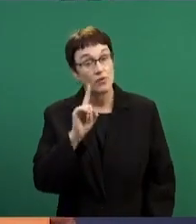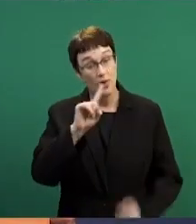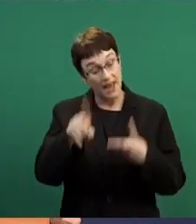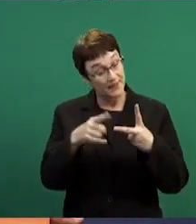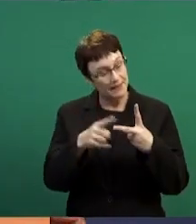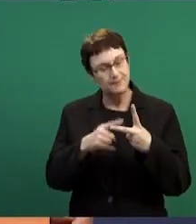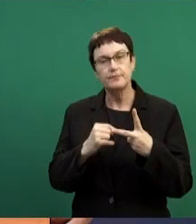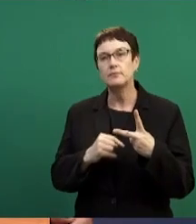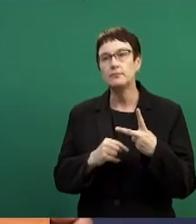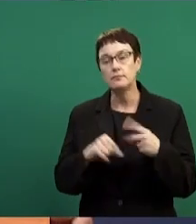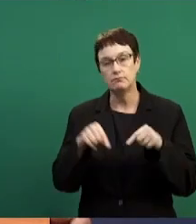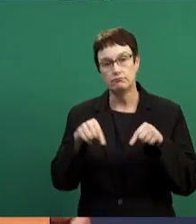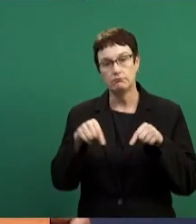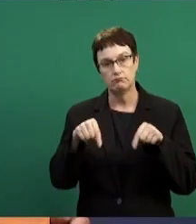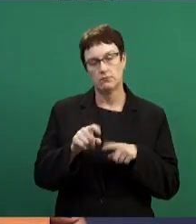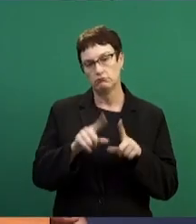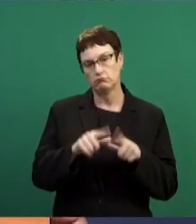The Reserve Bank